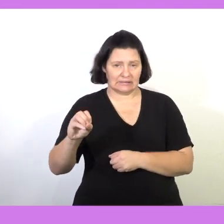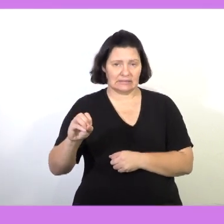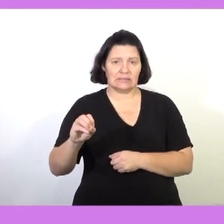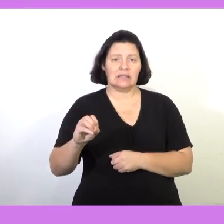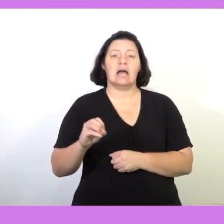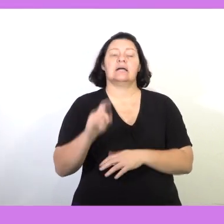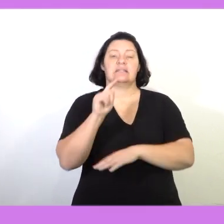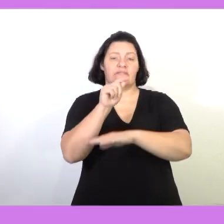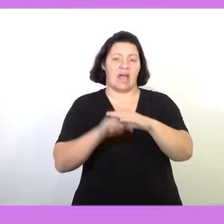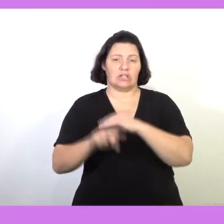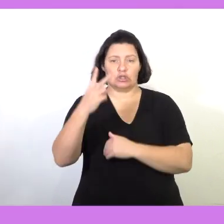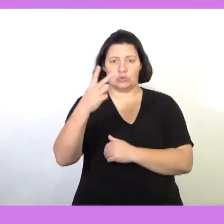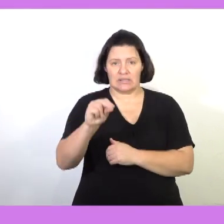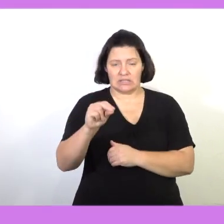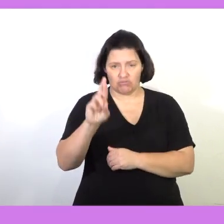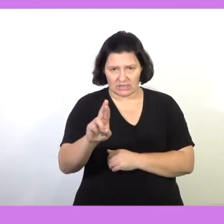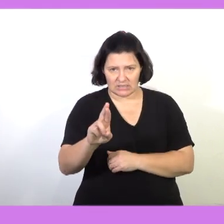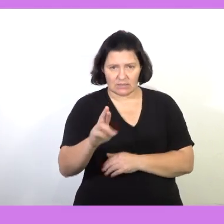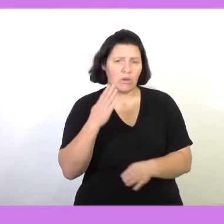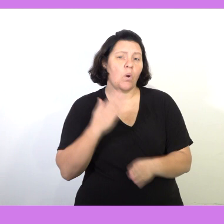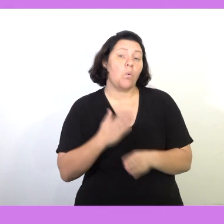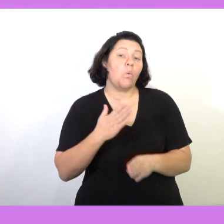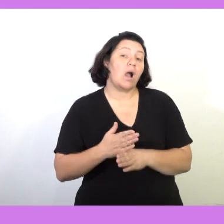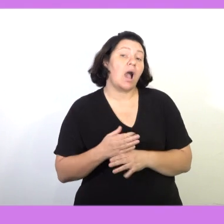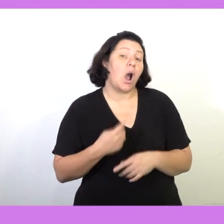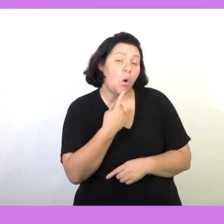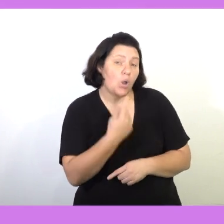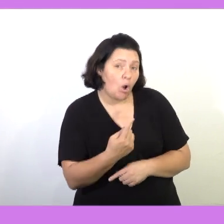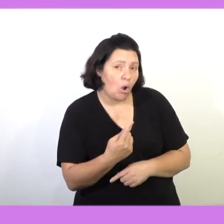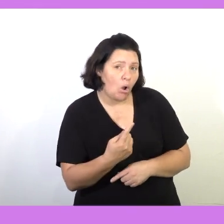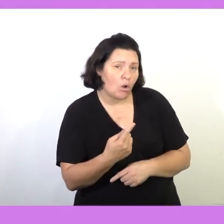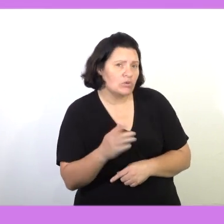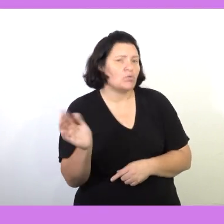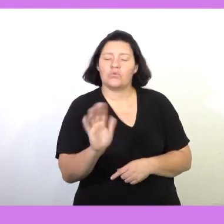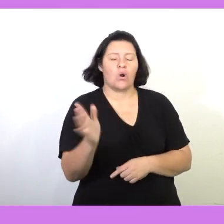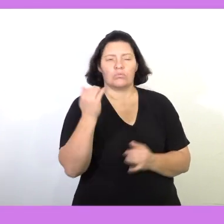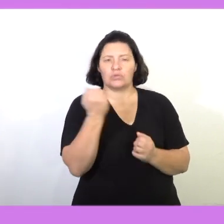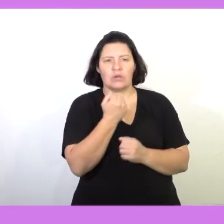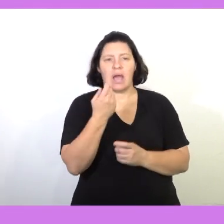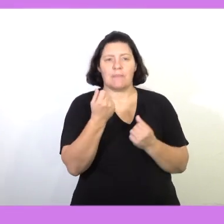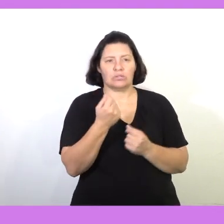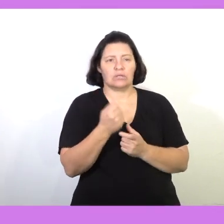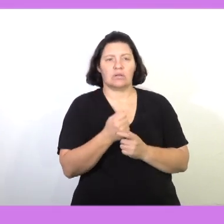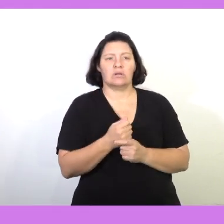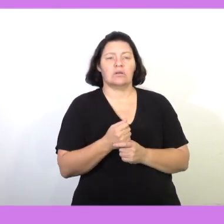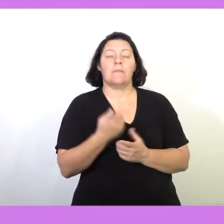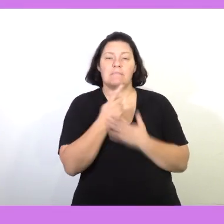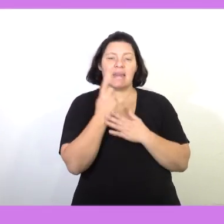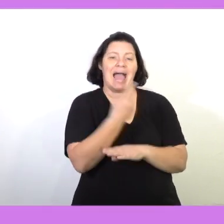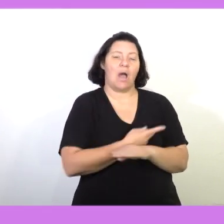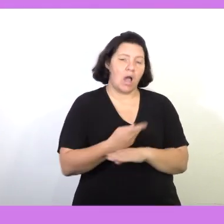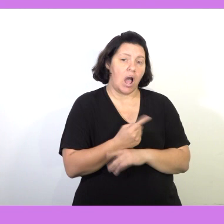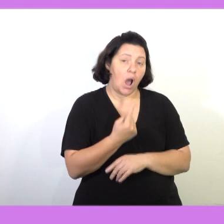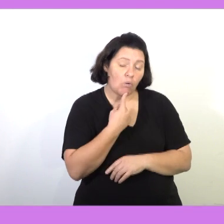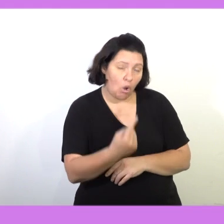divided by 20 rands. They shall have worked for, sorry, it's not amount, it should